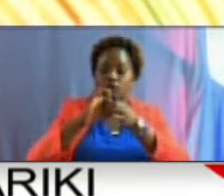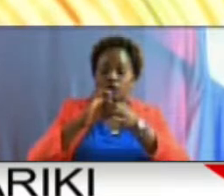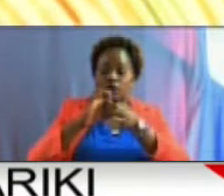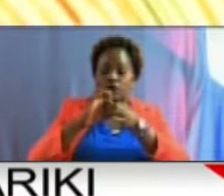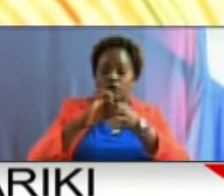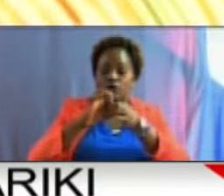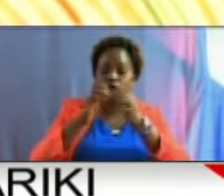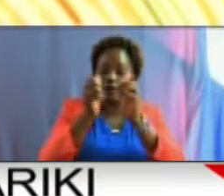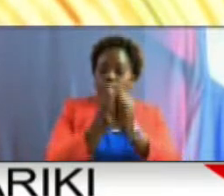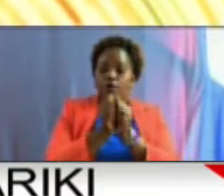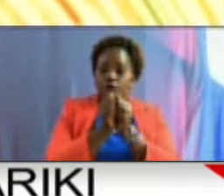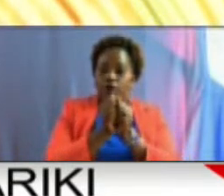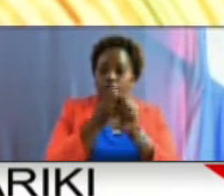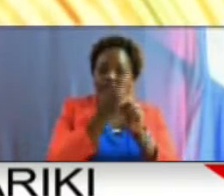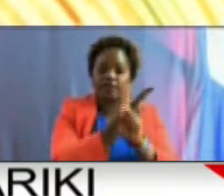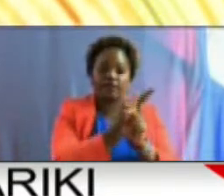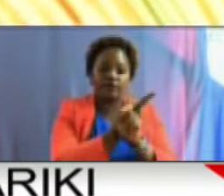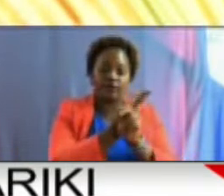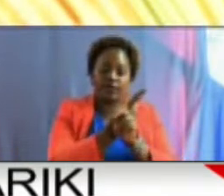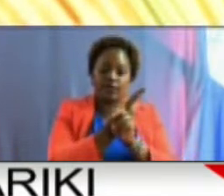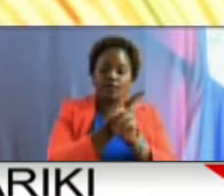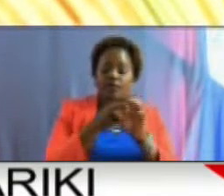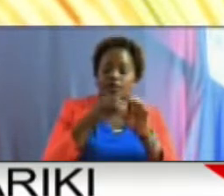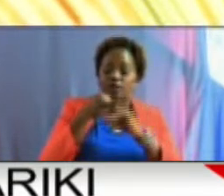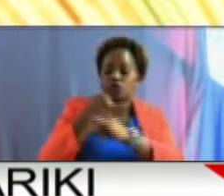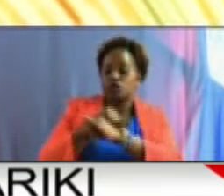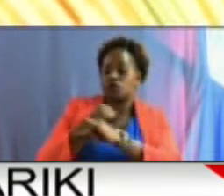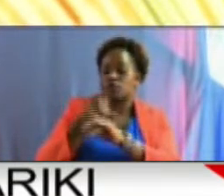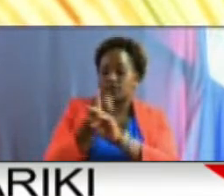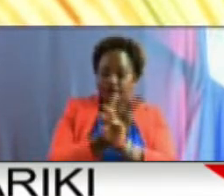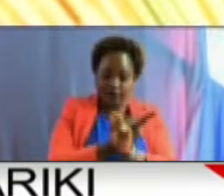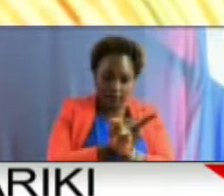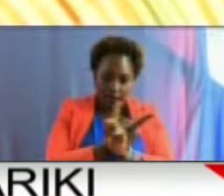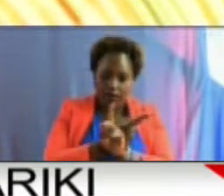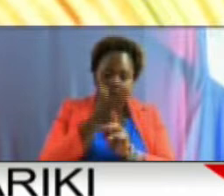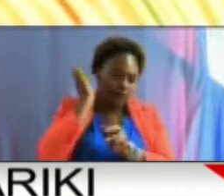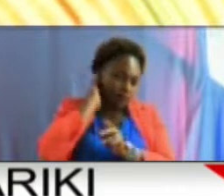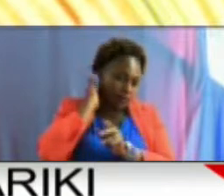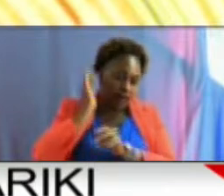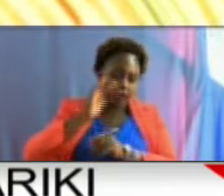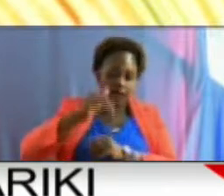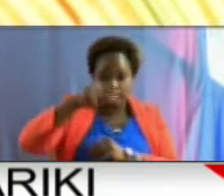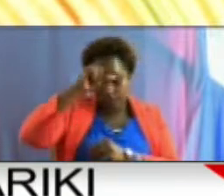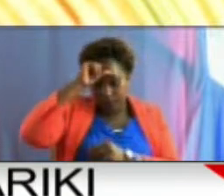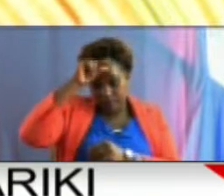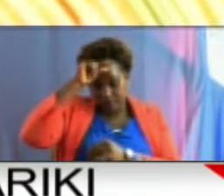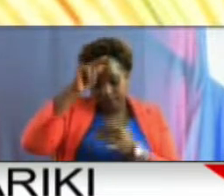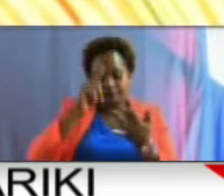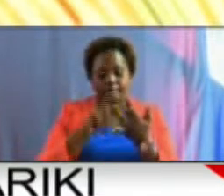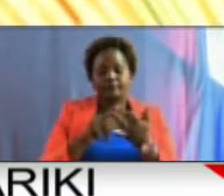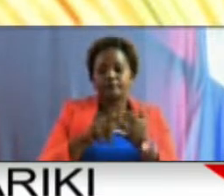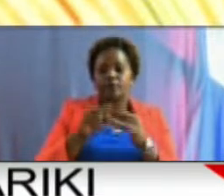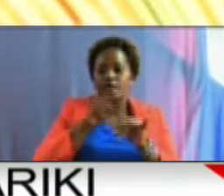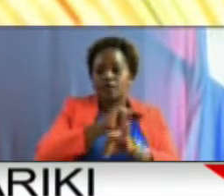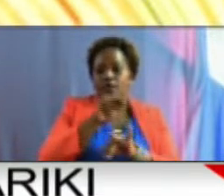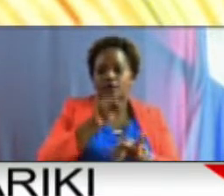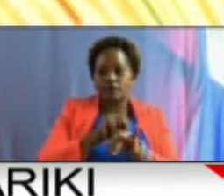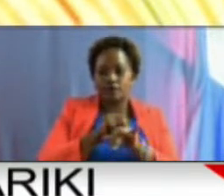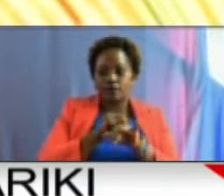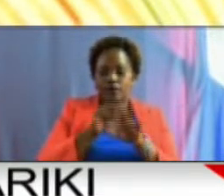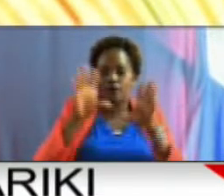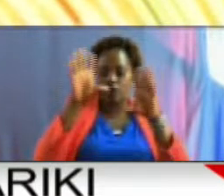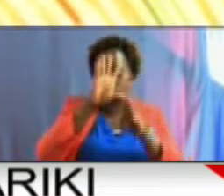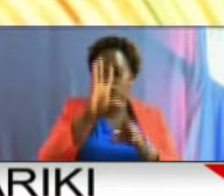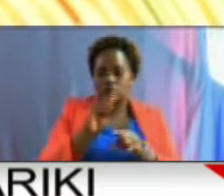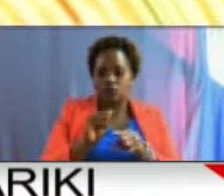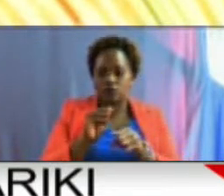partnerships with various entities. Among these are Murang'A County Government, International Association for the